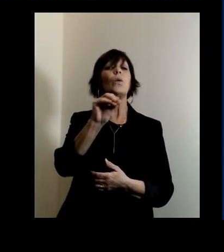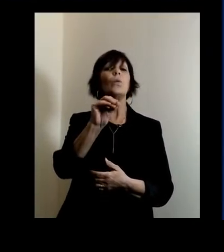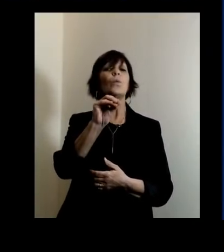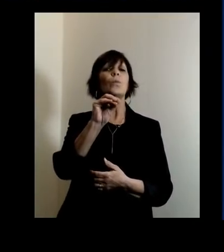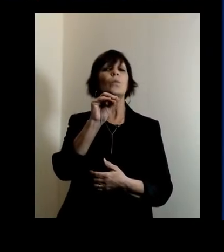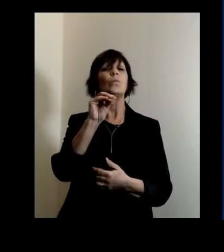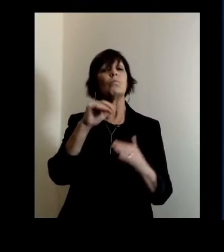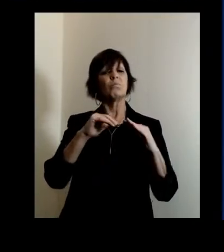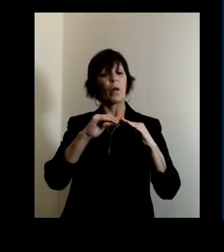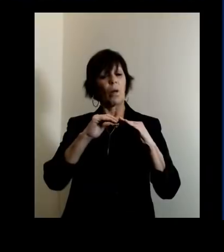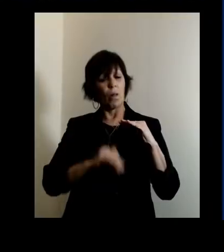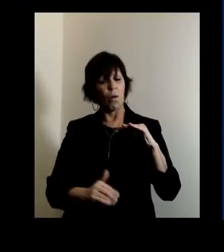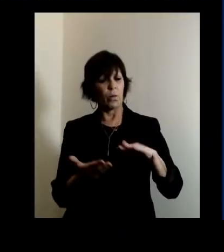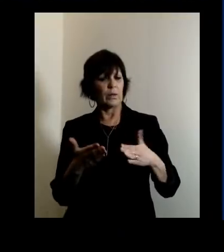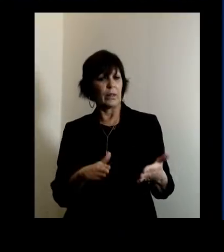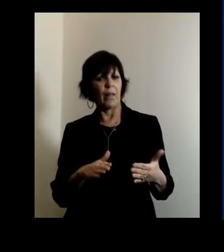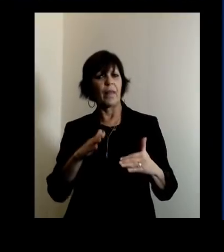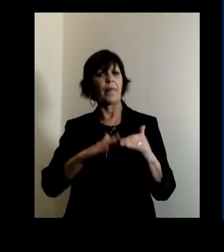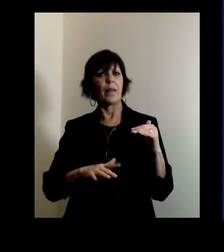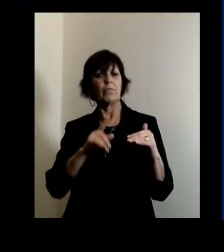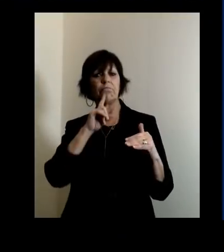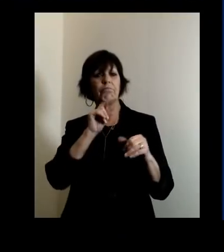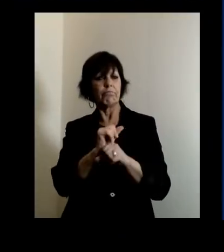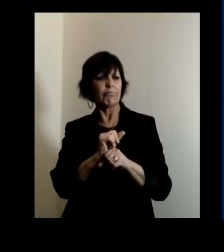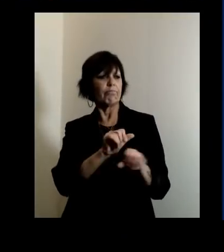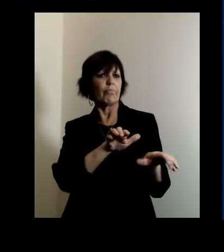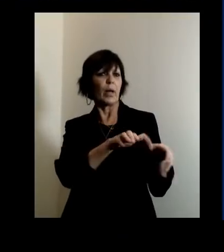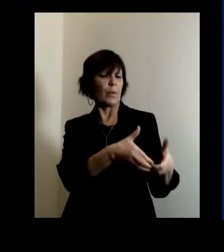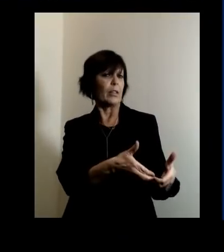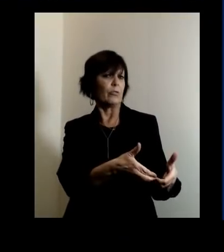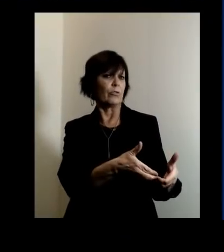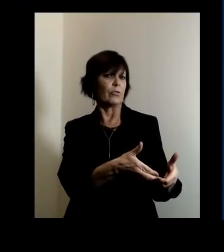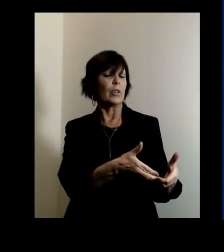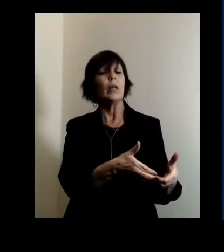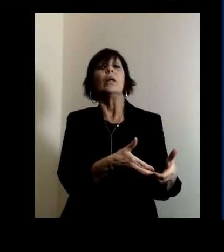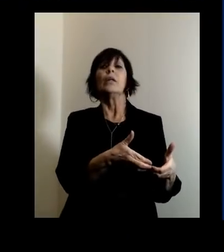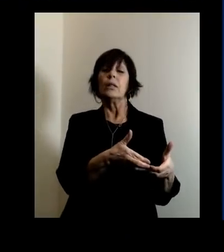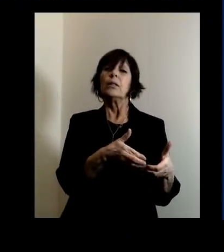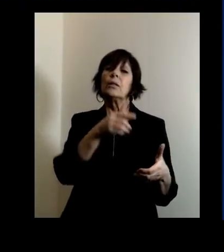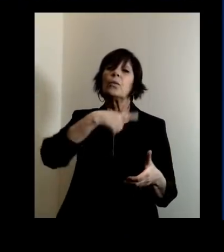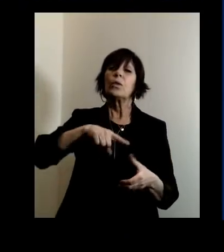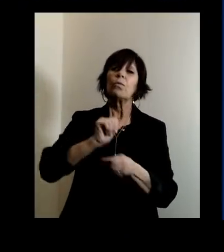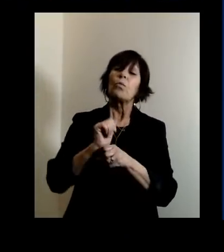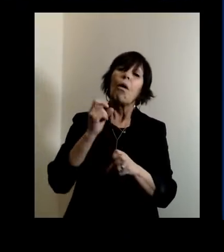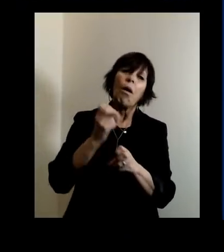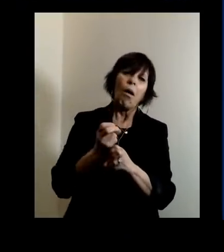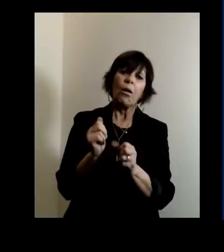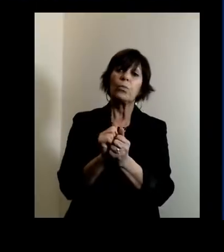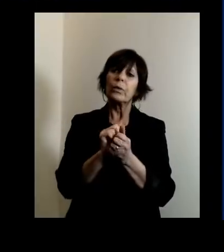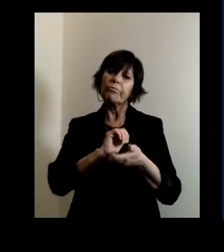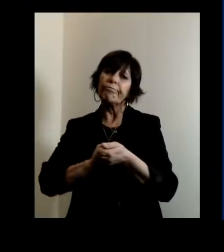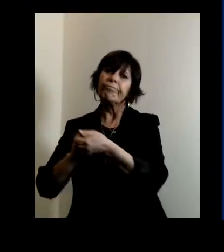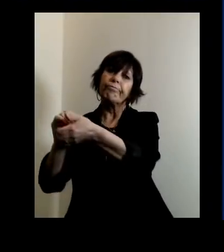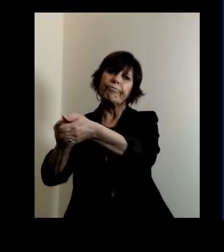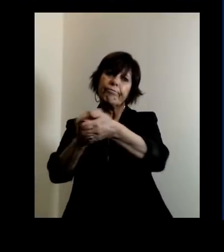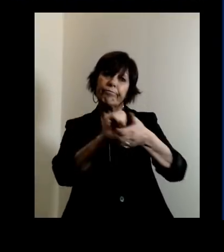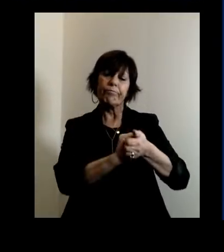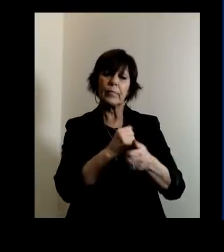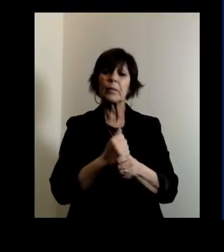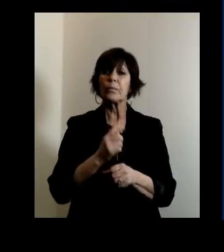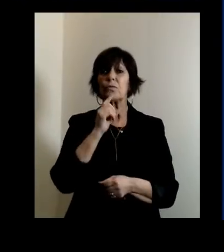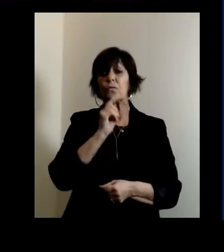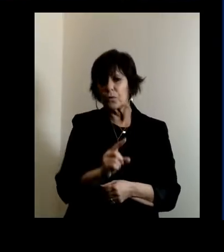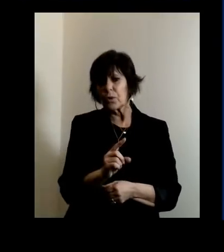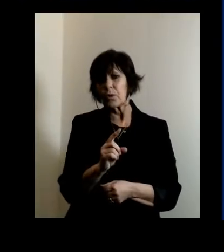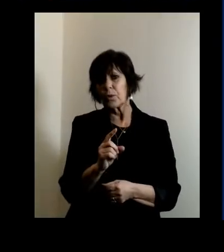lower death rate than the actual percentage of Erie County's population. So we've worked very hard with our partners to ensure that